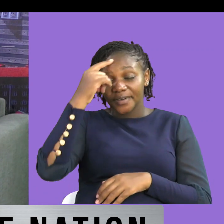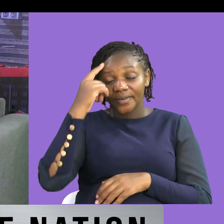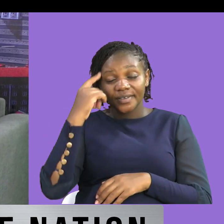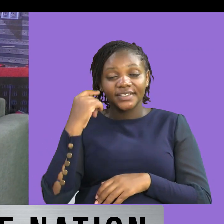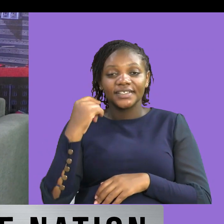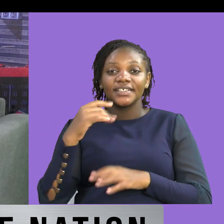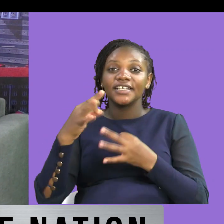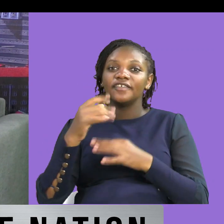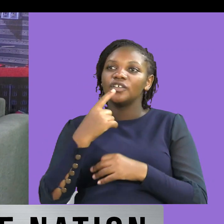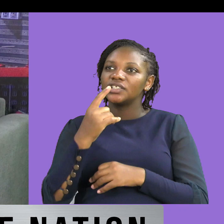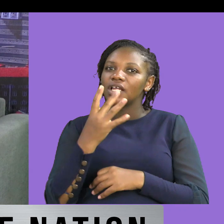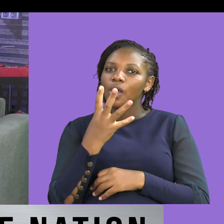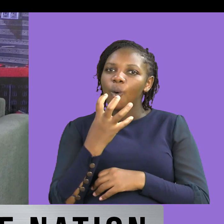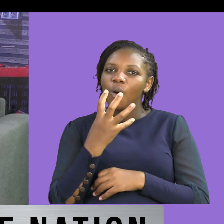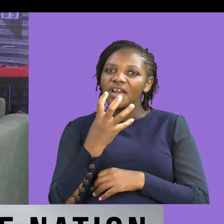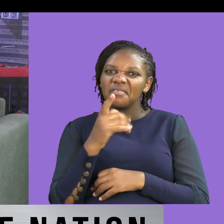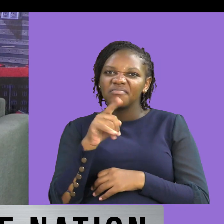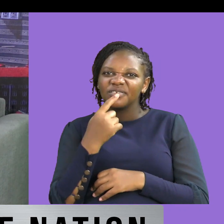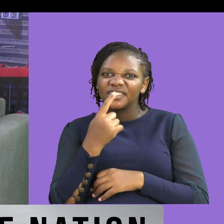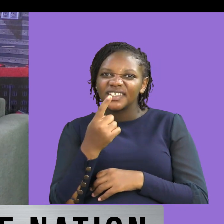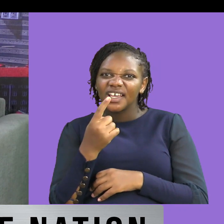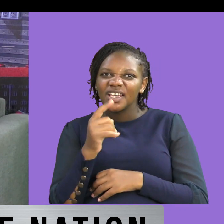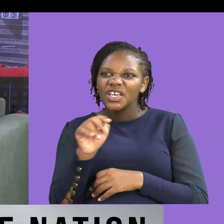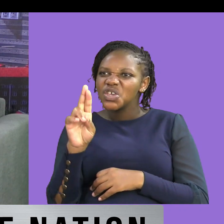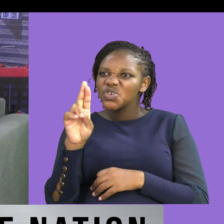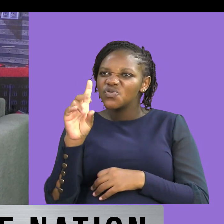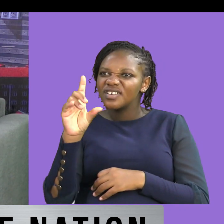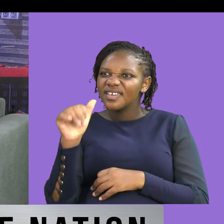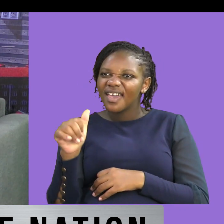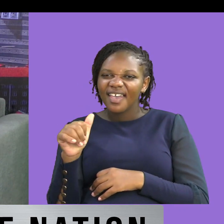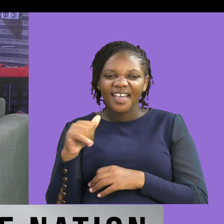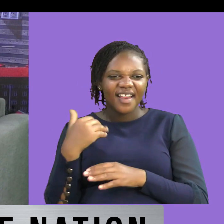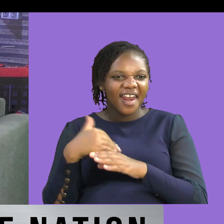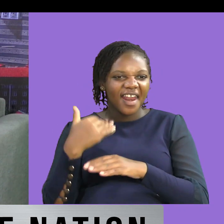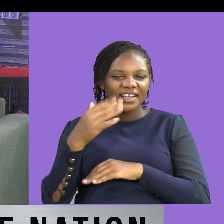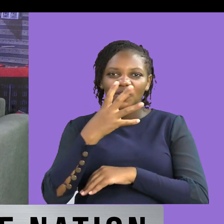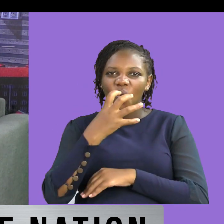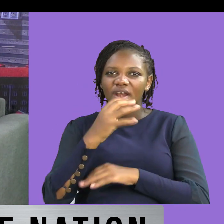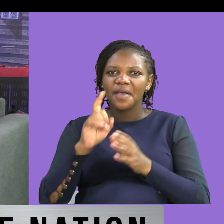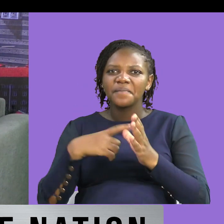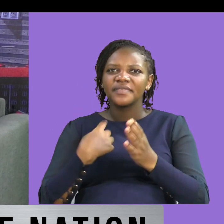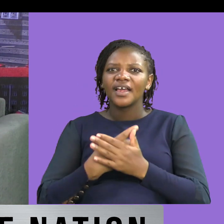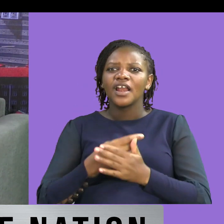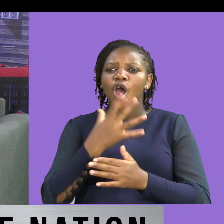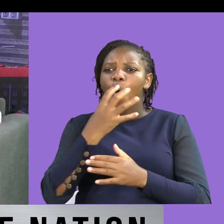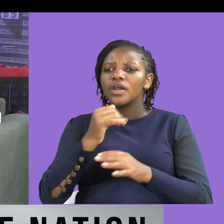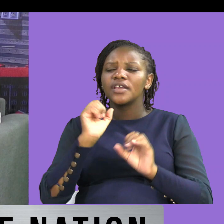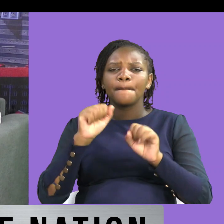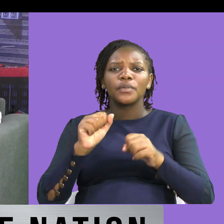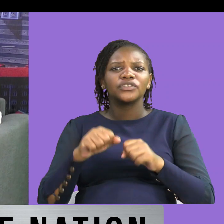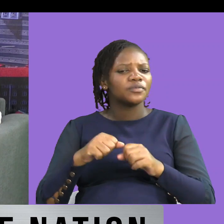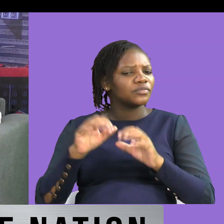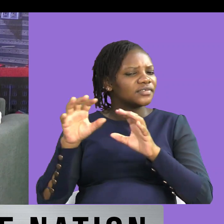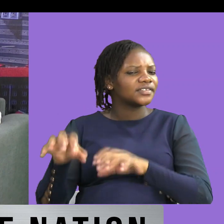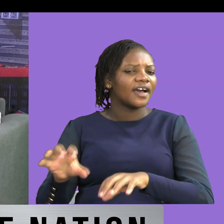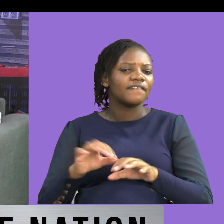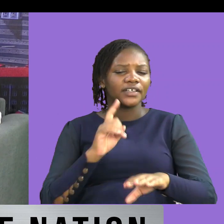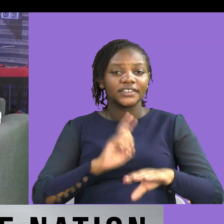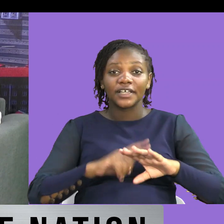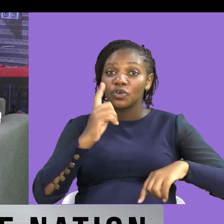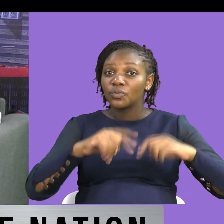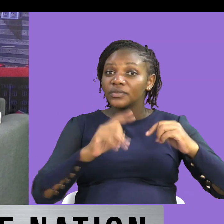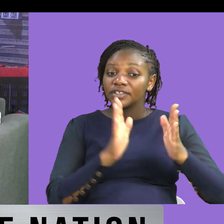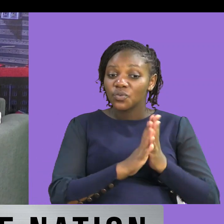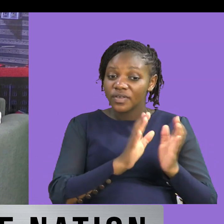take ODM, or is it you said UDA? After UDA, ODM would struggle to beat the independent candidates. That's a